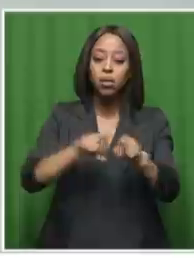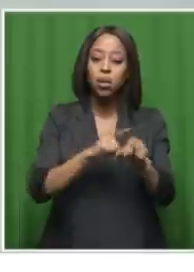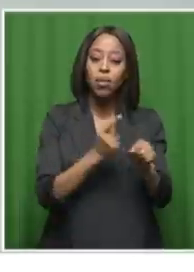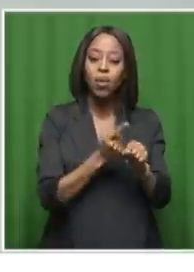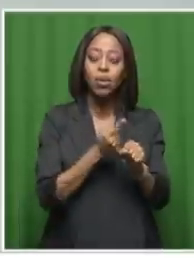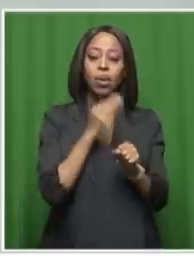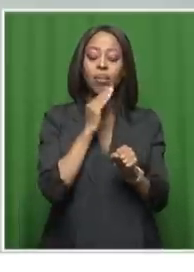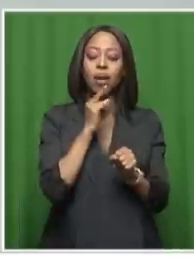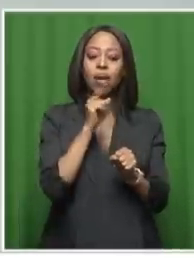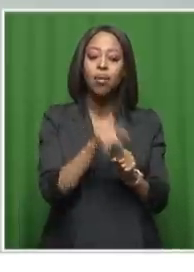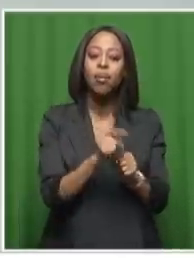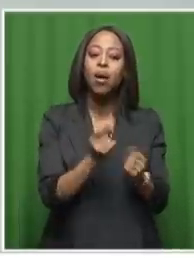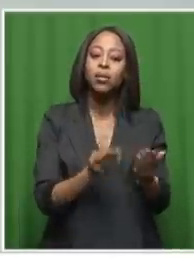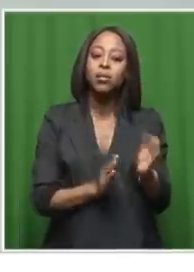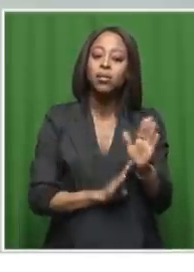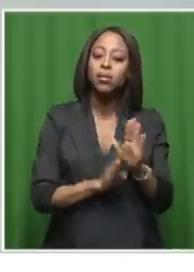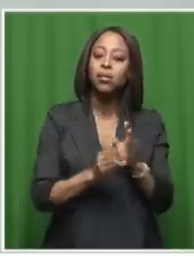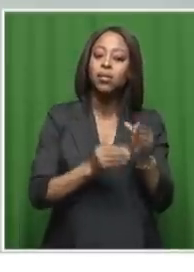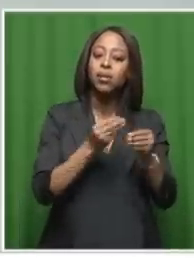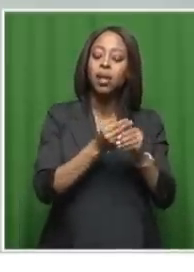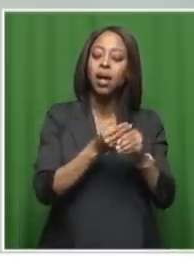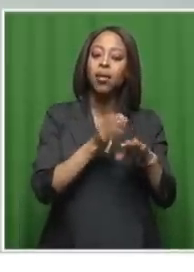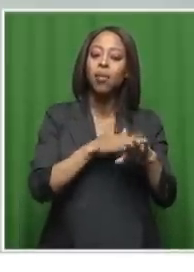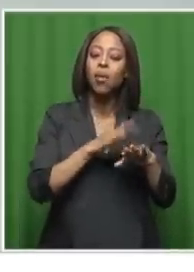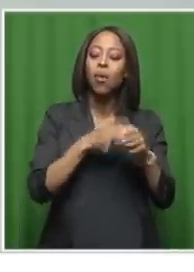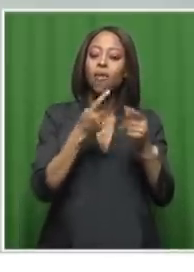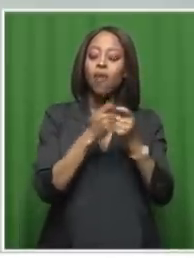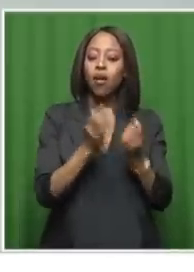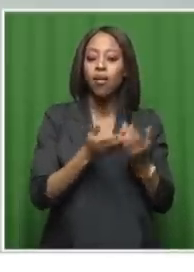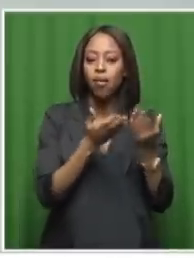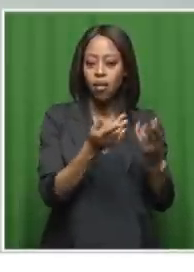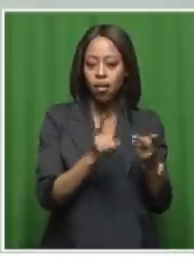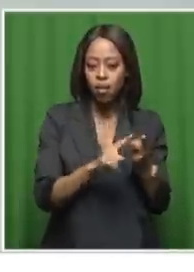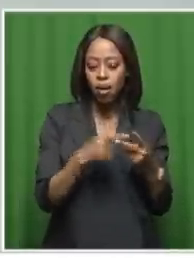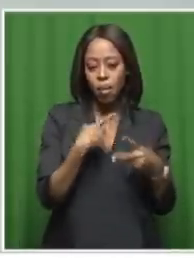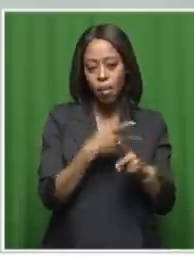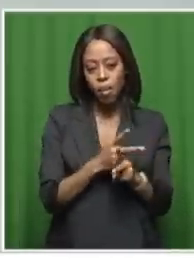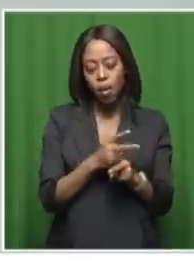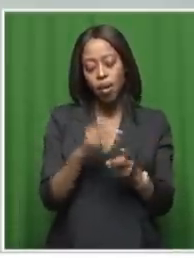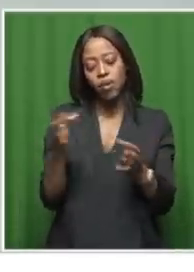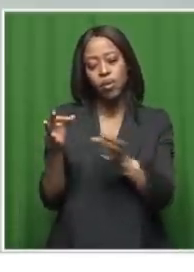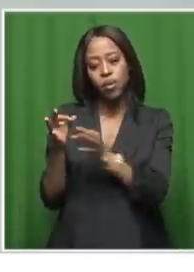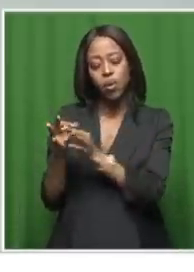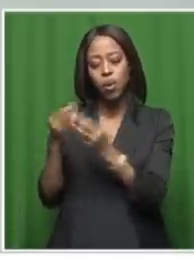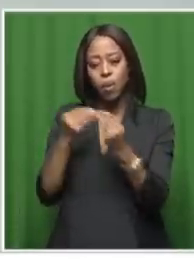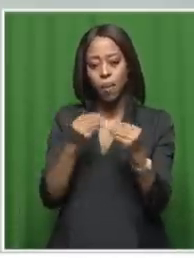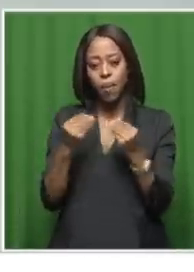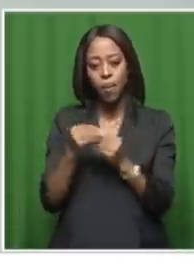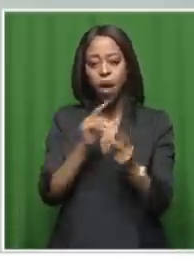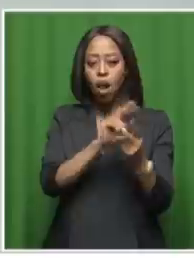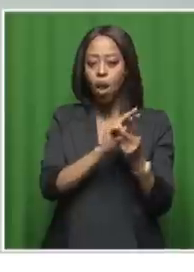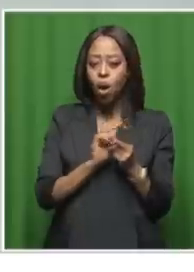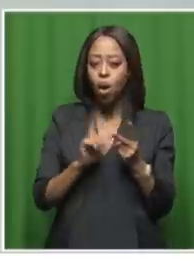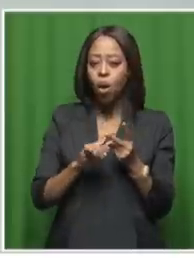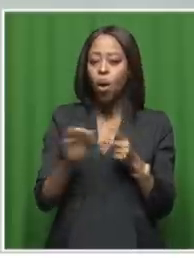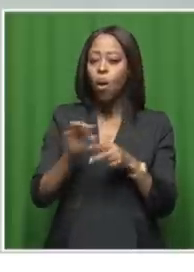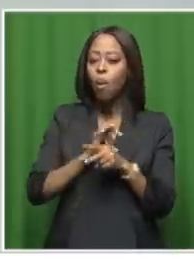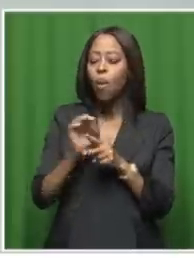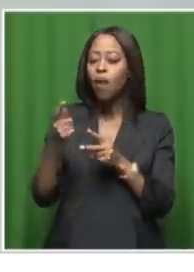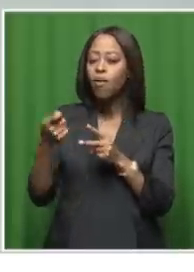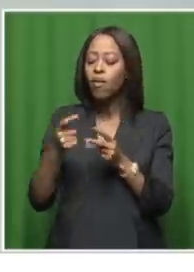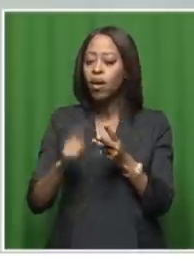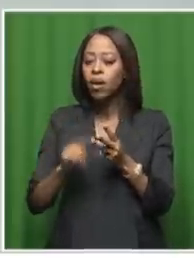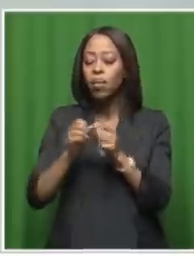need to radically increase the scale of financial services and products to the SMMEs and cooperatives, including loans, blended finance,